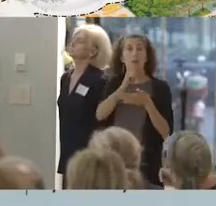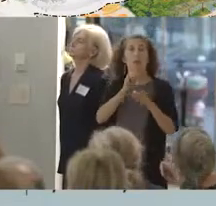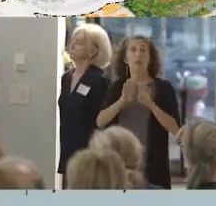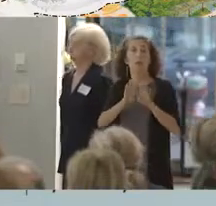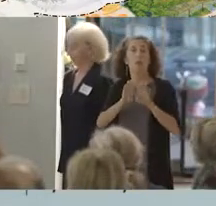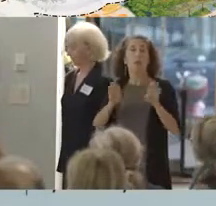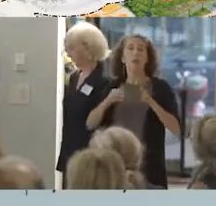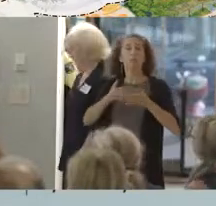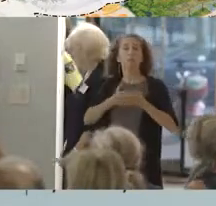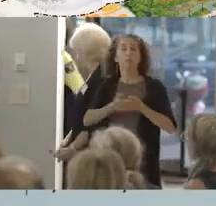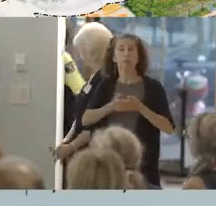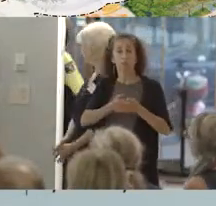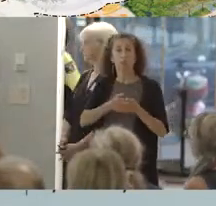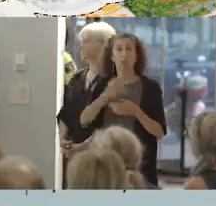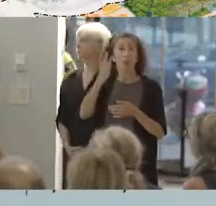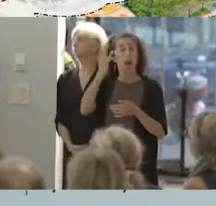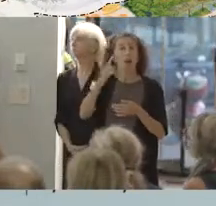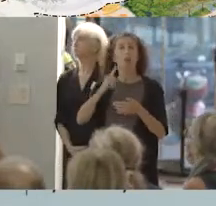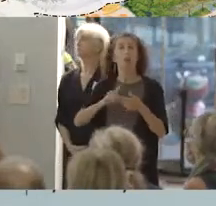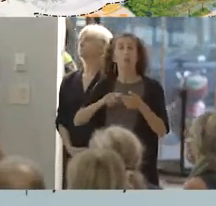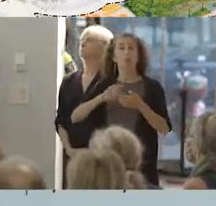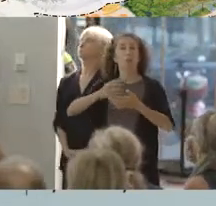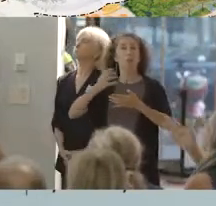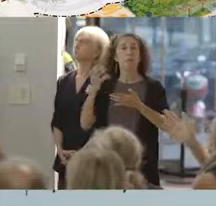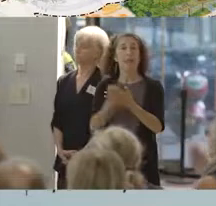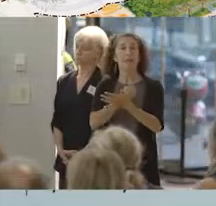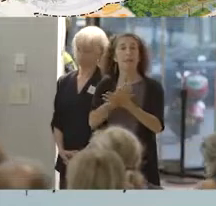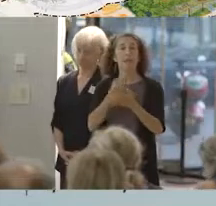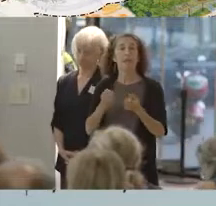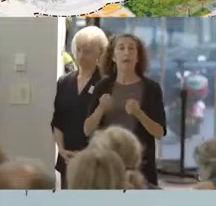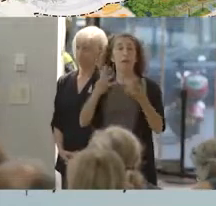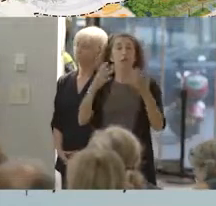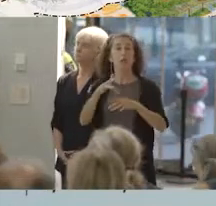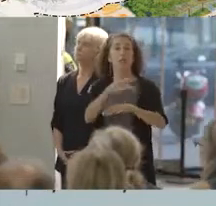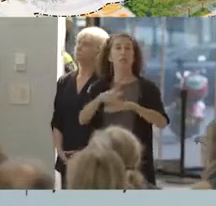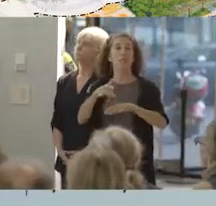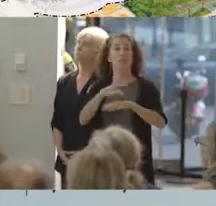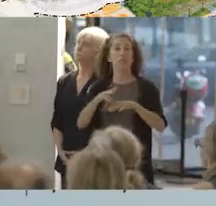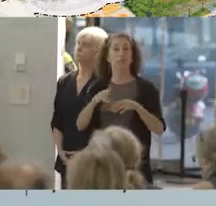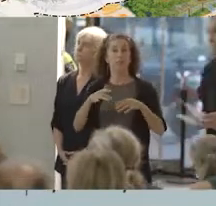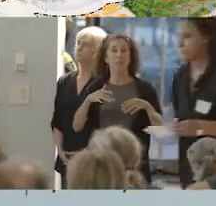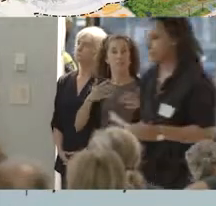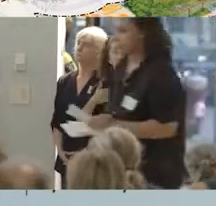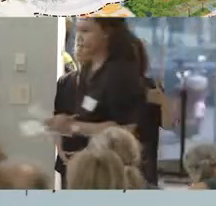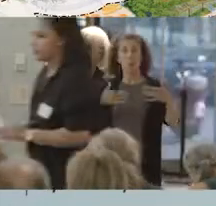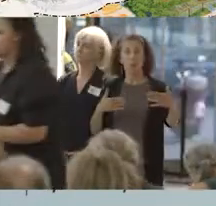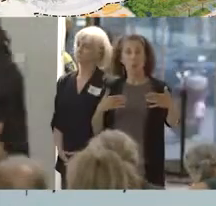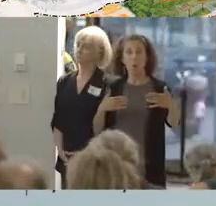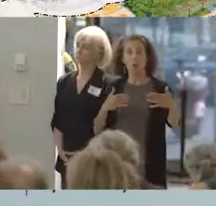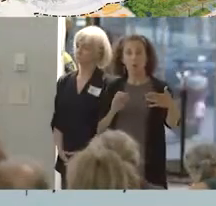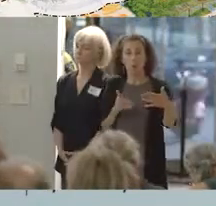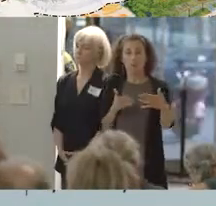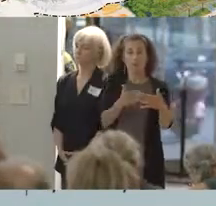make sure that we're maximizing the amount of public realm, right? That we're not reducing the amount of public space that we have on the esplanade itself. We